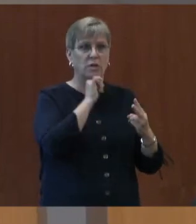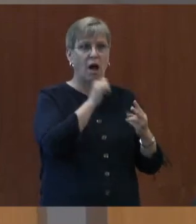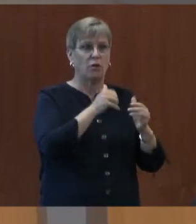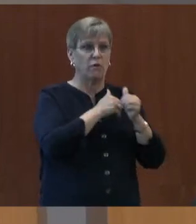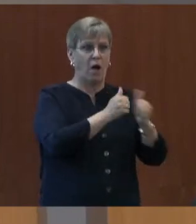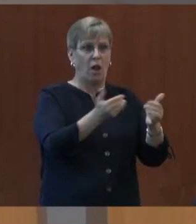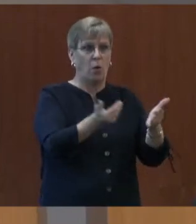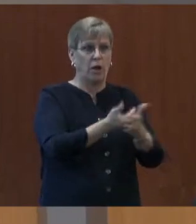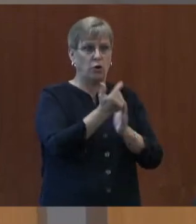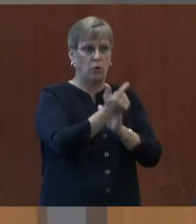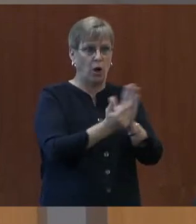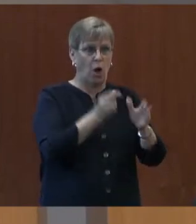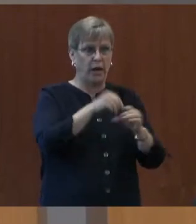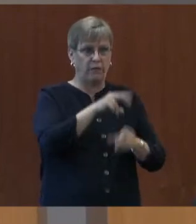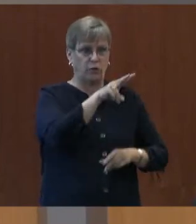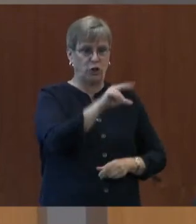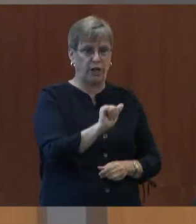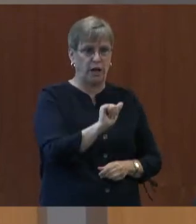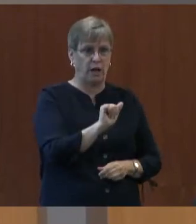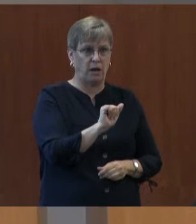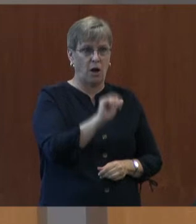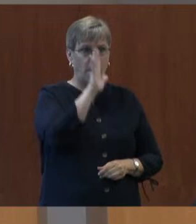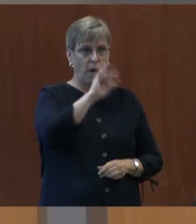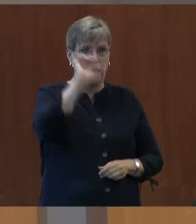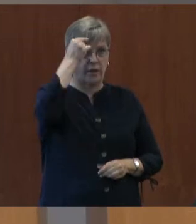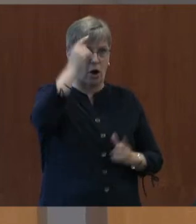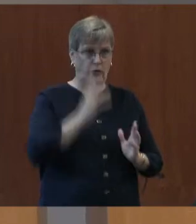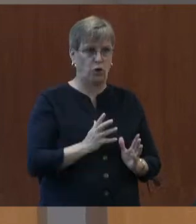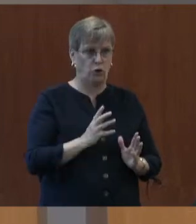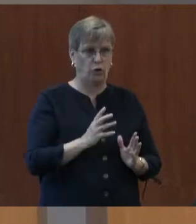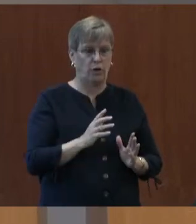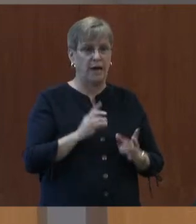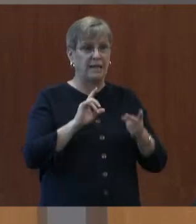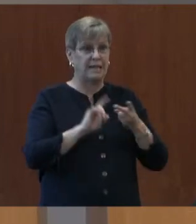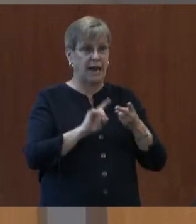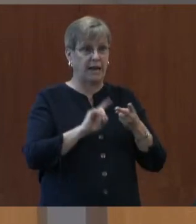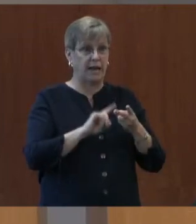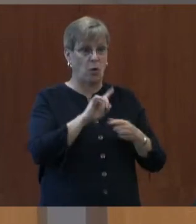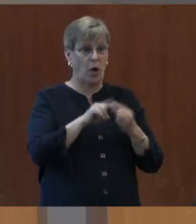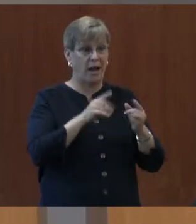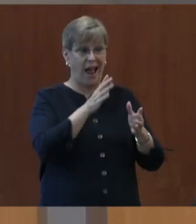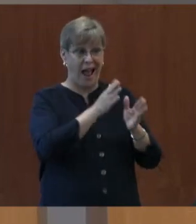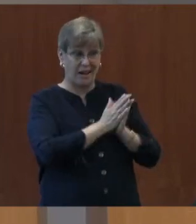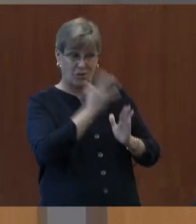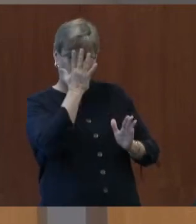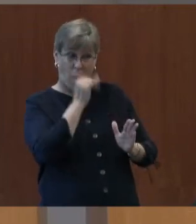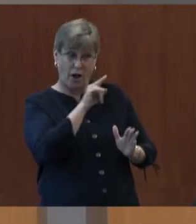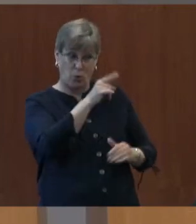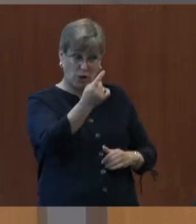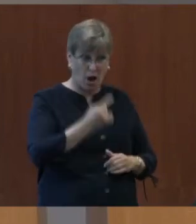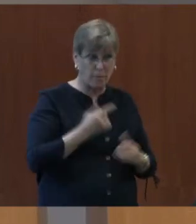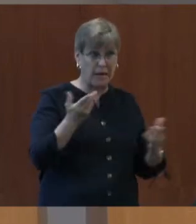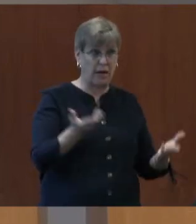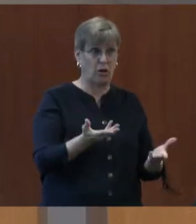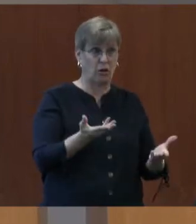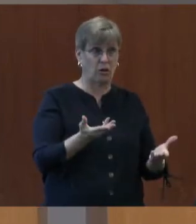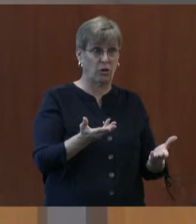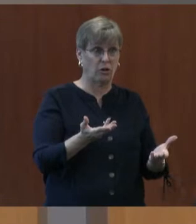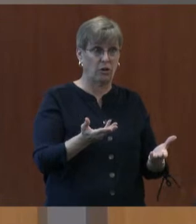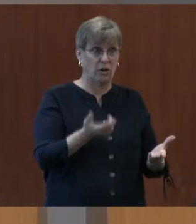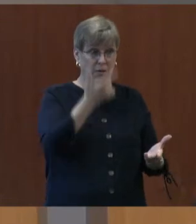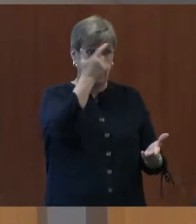law in Virginia by the governor. Secondly, when asked about why he would come here, because he just